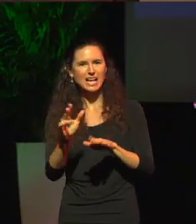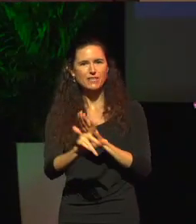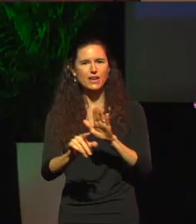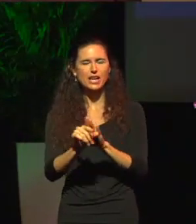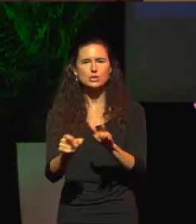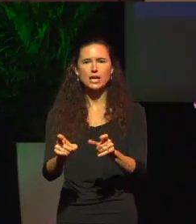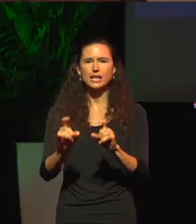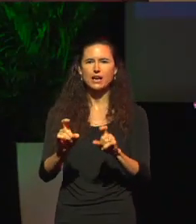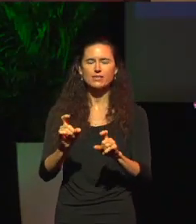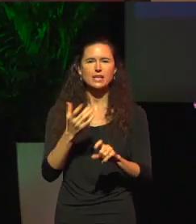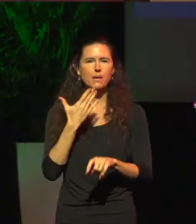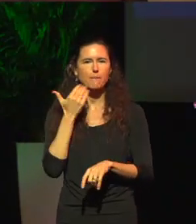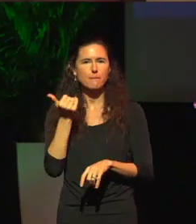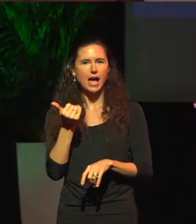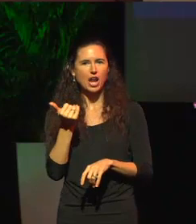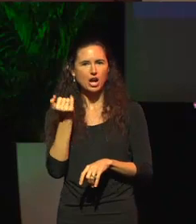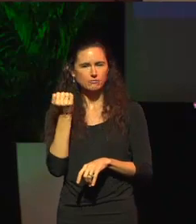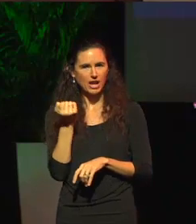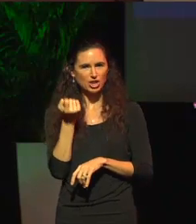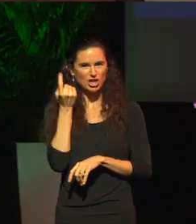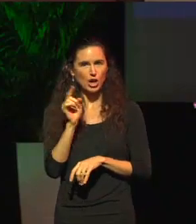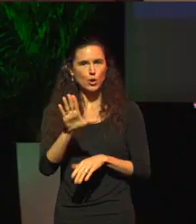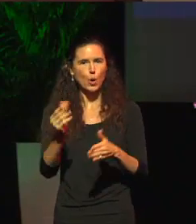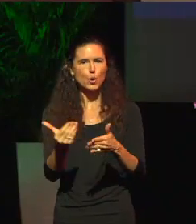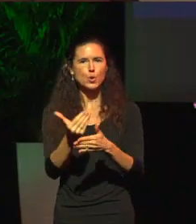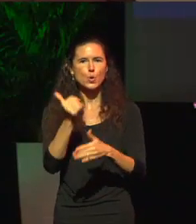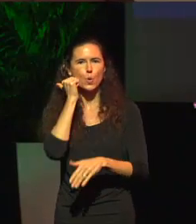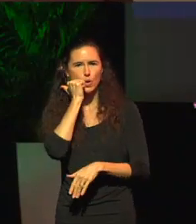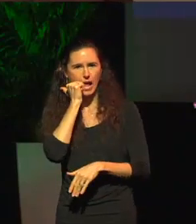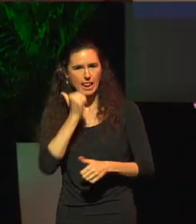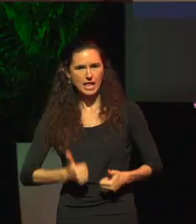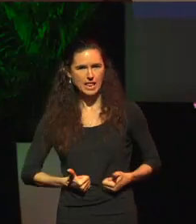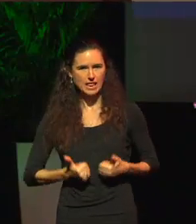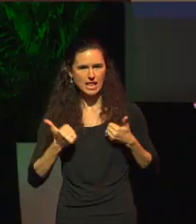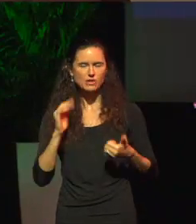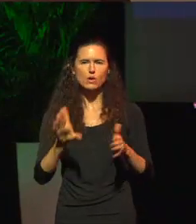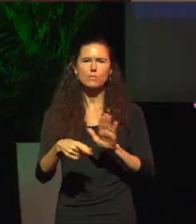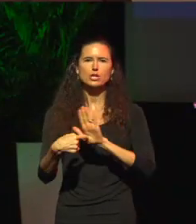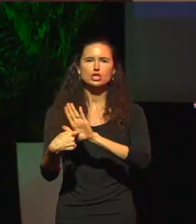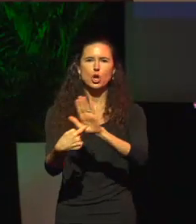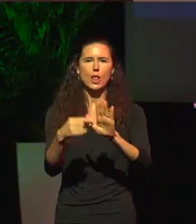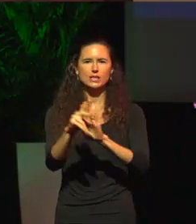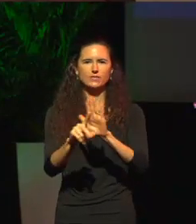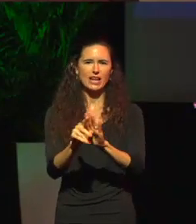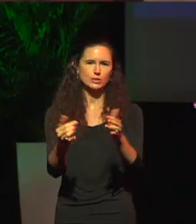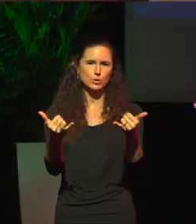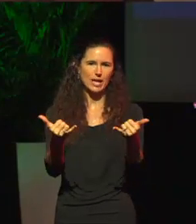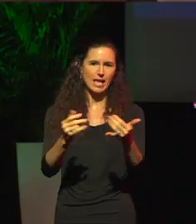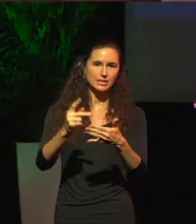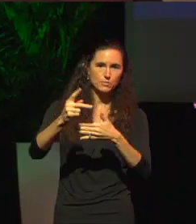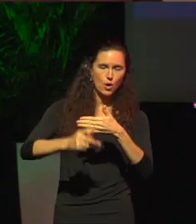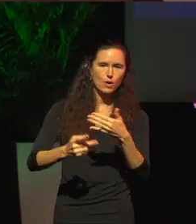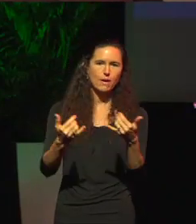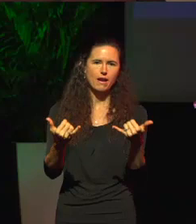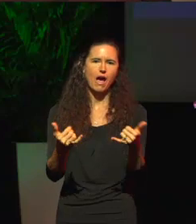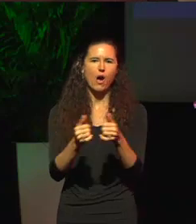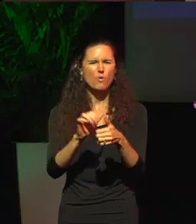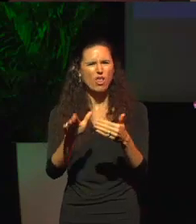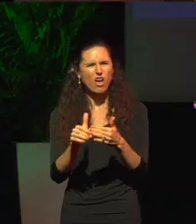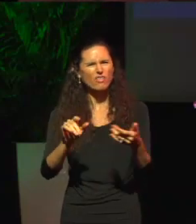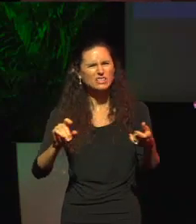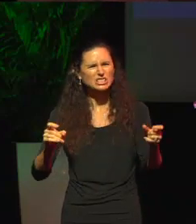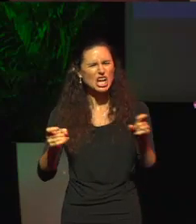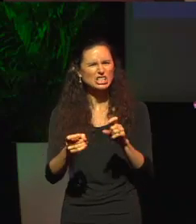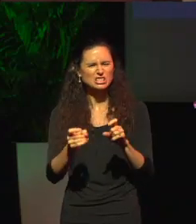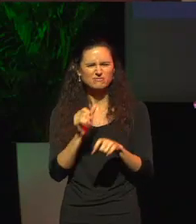closer look at your new daily lives. And we'll be showing these throughout today's program. Now, with all of the change and uncertainty we